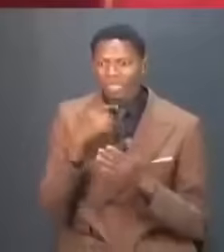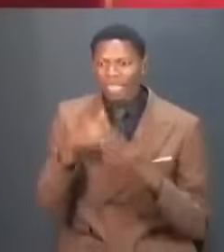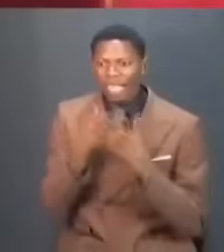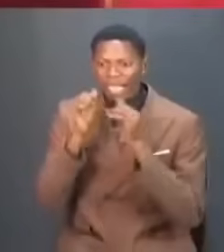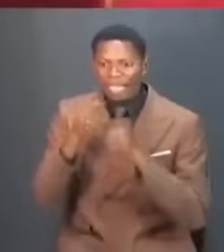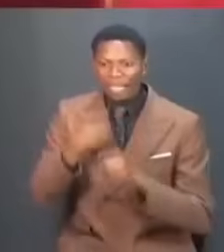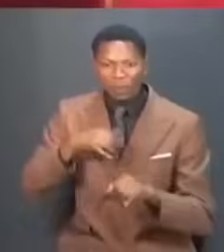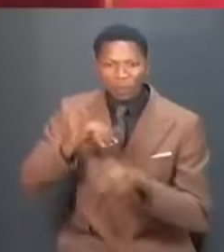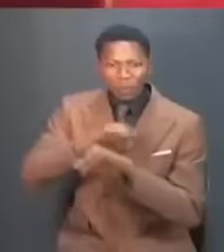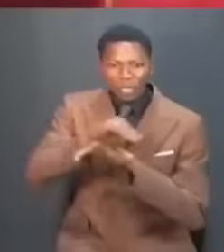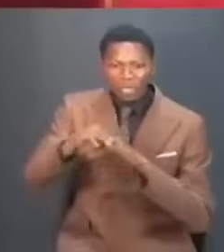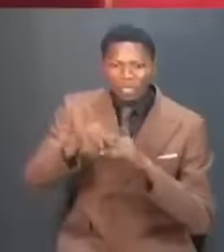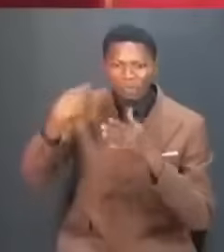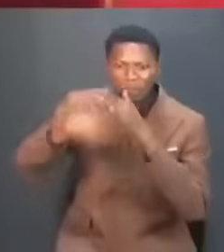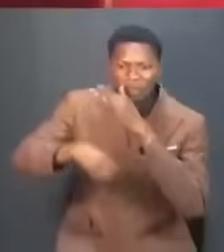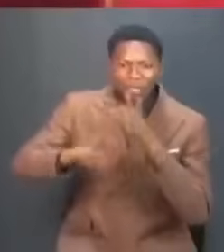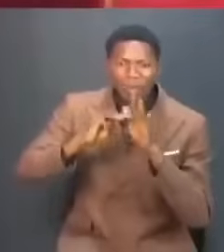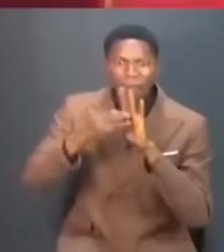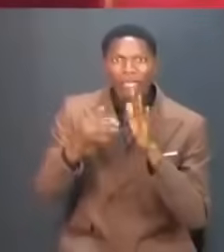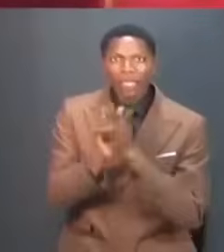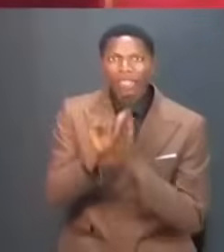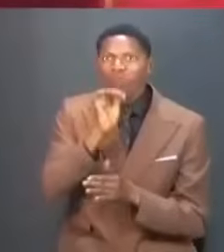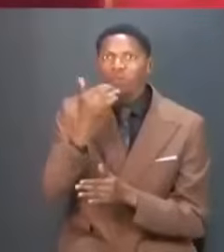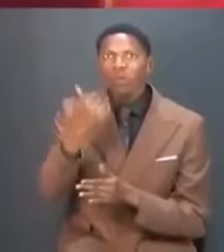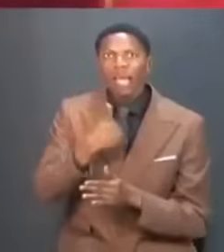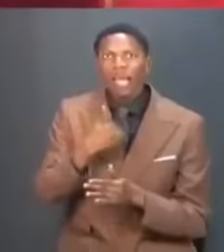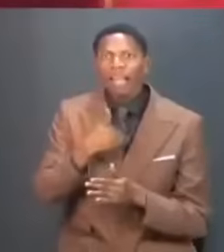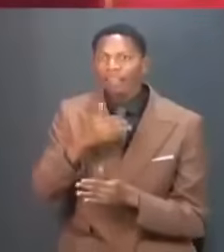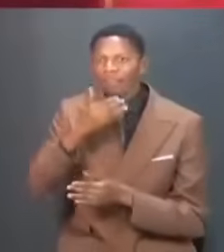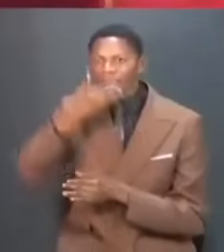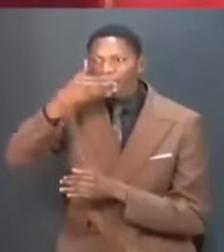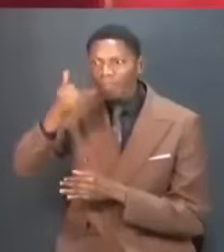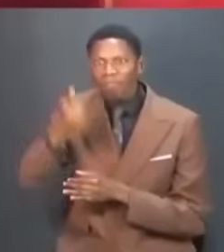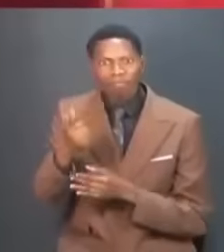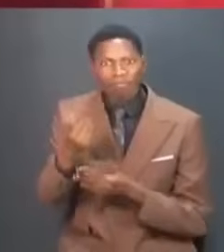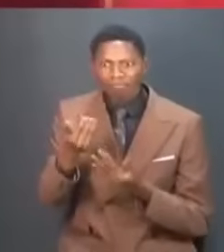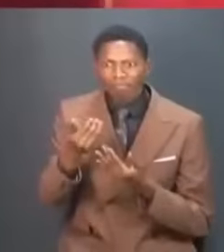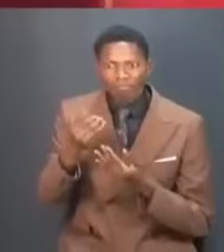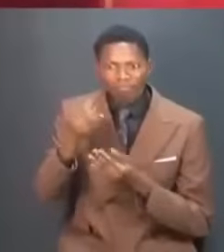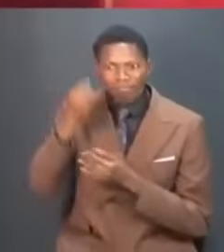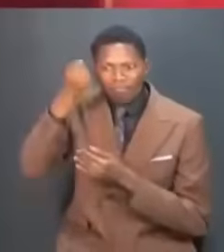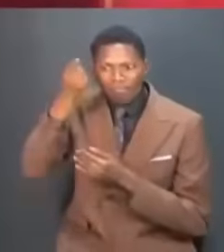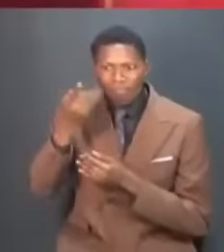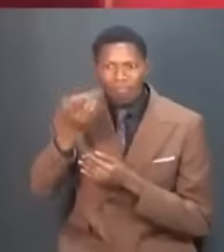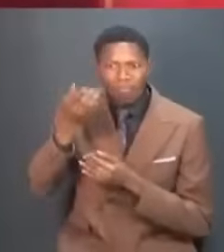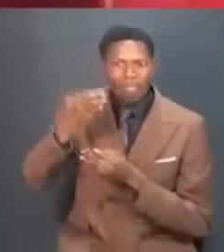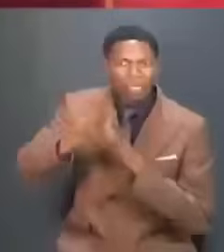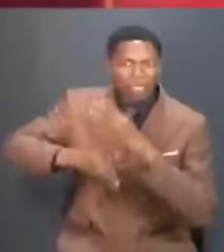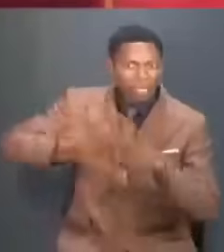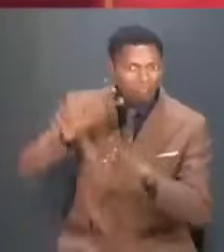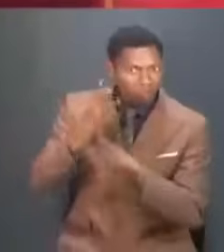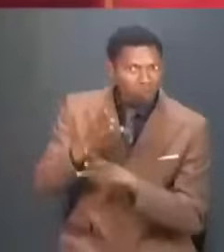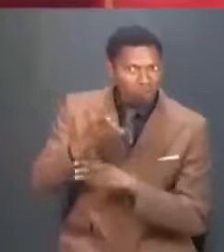Ghana means that you don't have a better appreciation of the conditions in the world market.